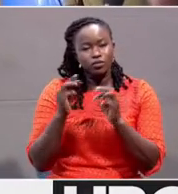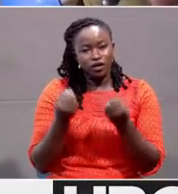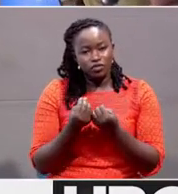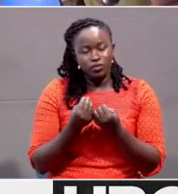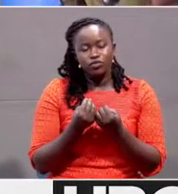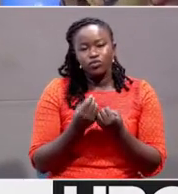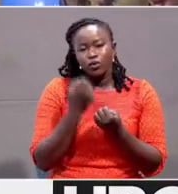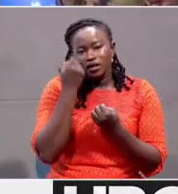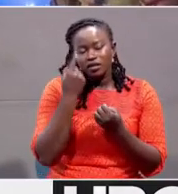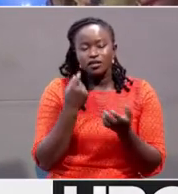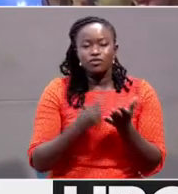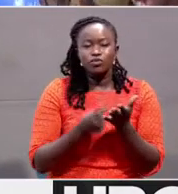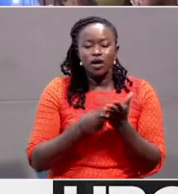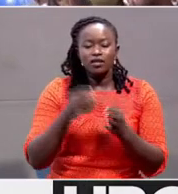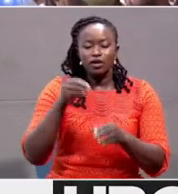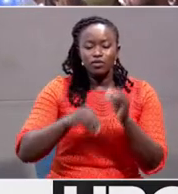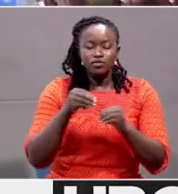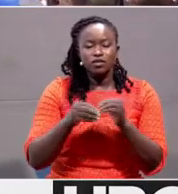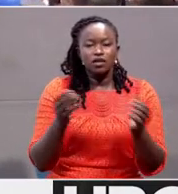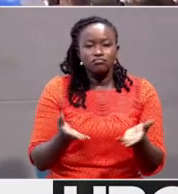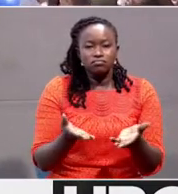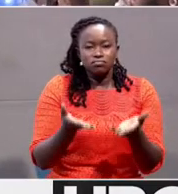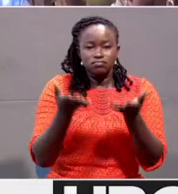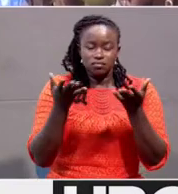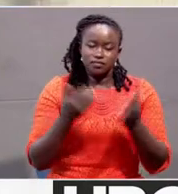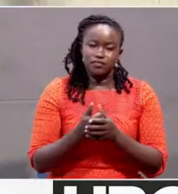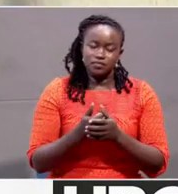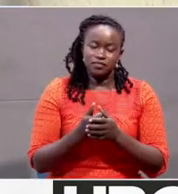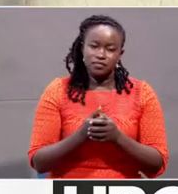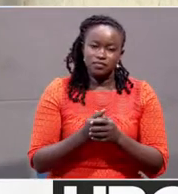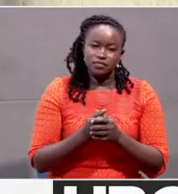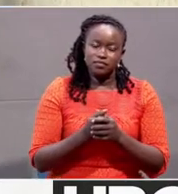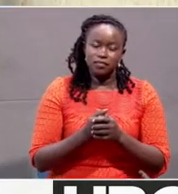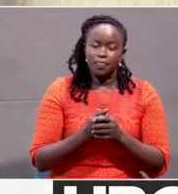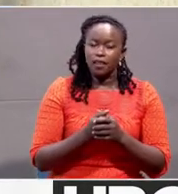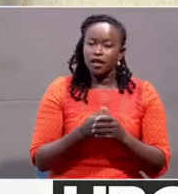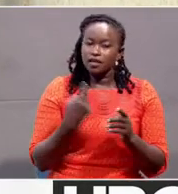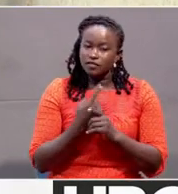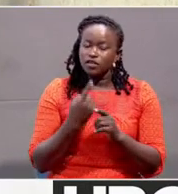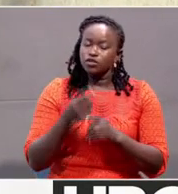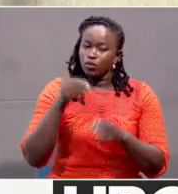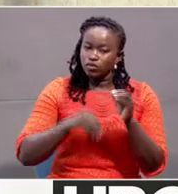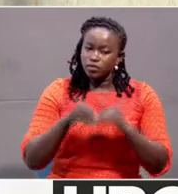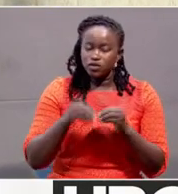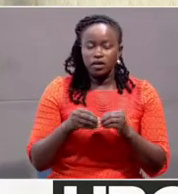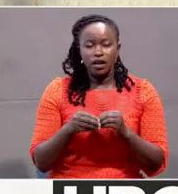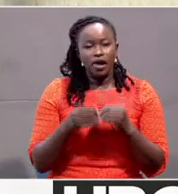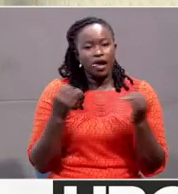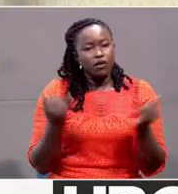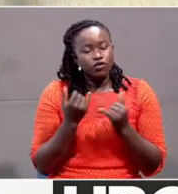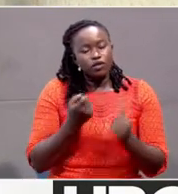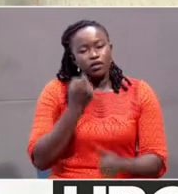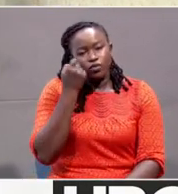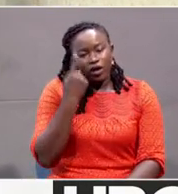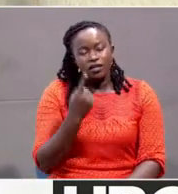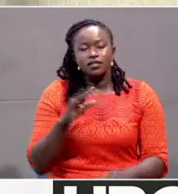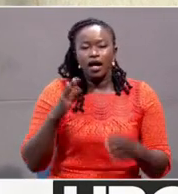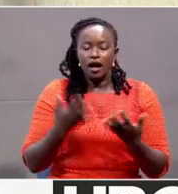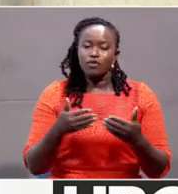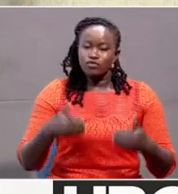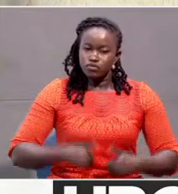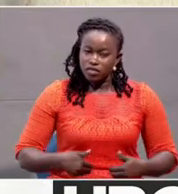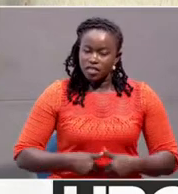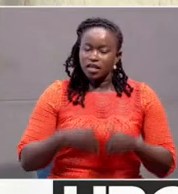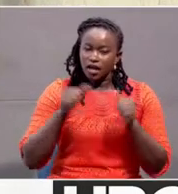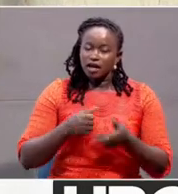to updating the nationally determined contributions. We've been here struggling to understand how the youth can be relevant in